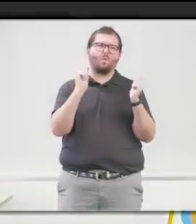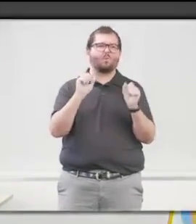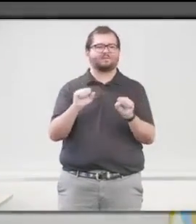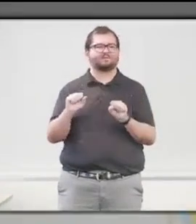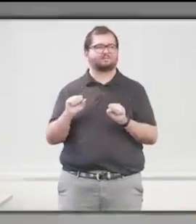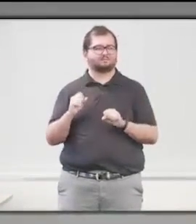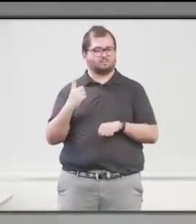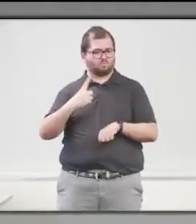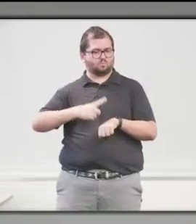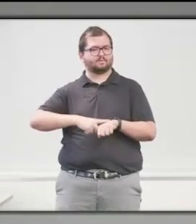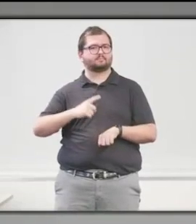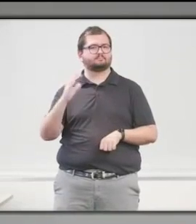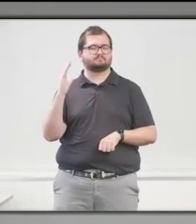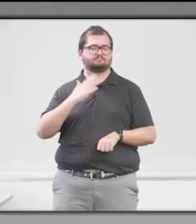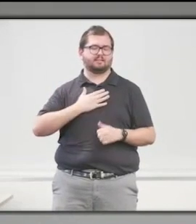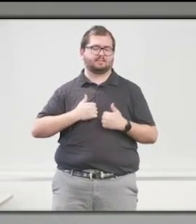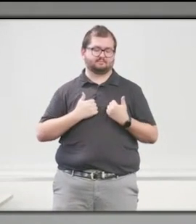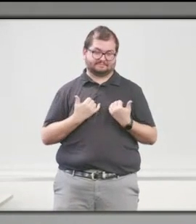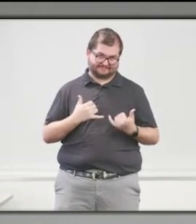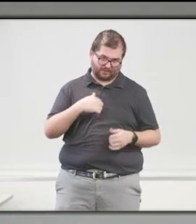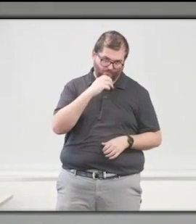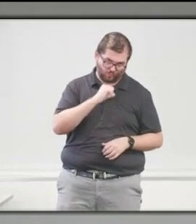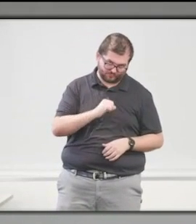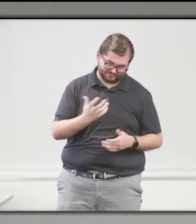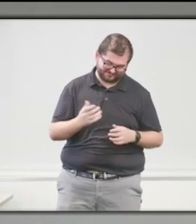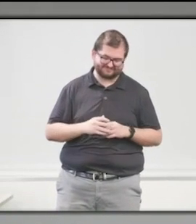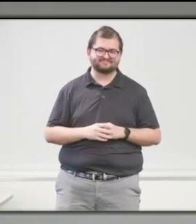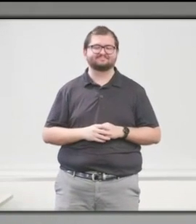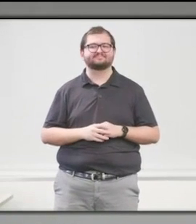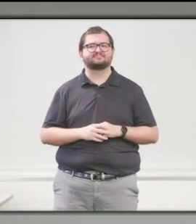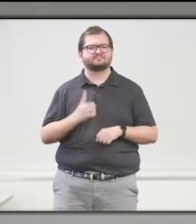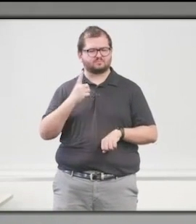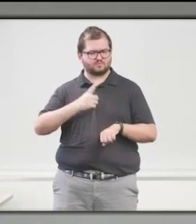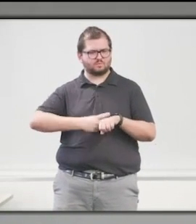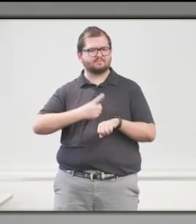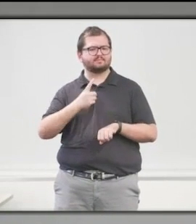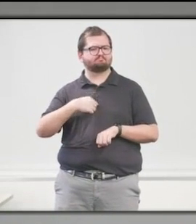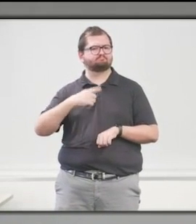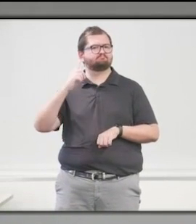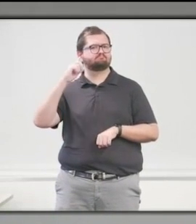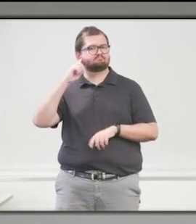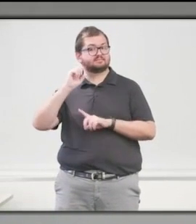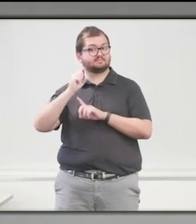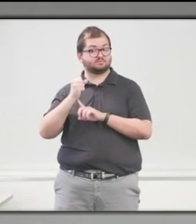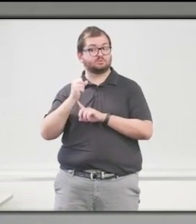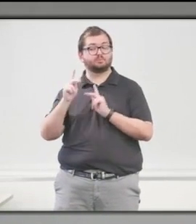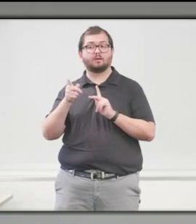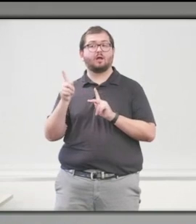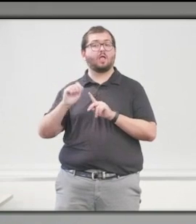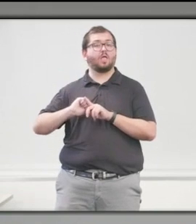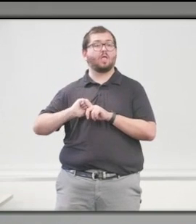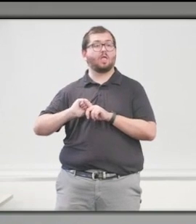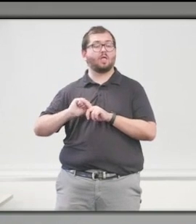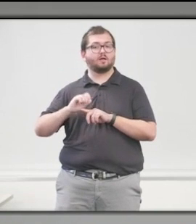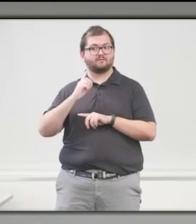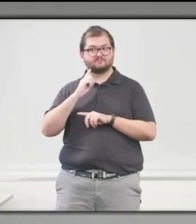my life, and I'm old now, one time in my life I heard of a situation where people actually practiced for something that